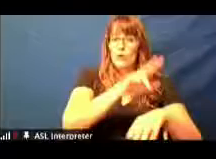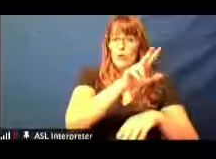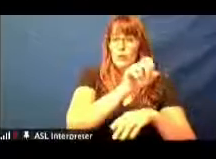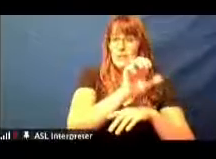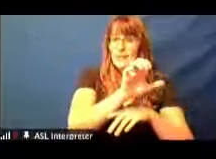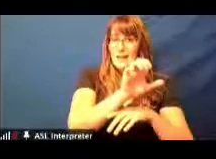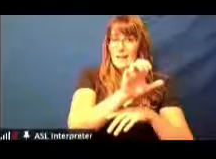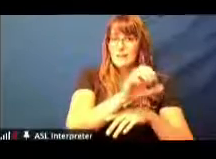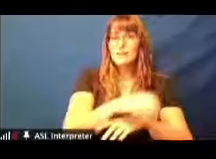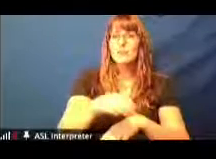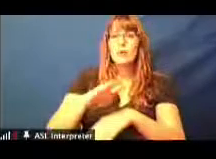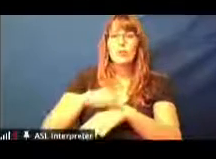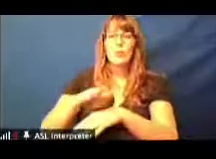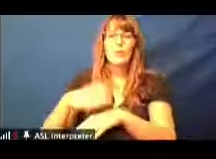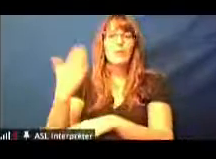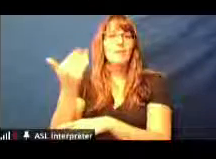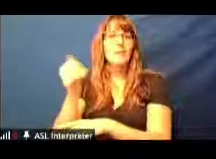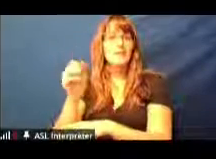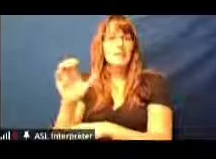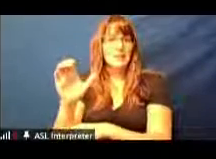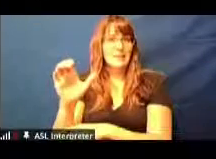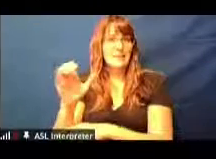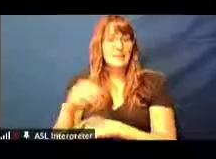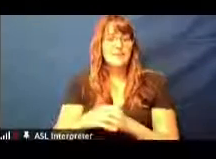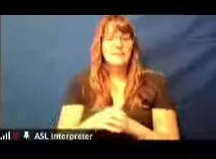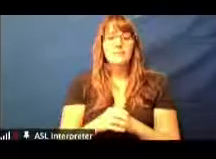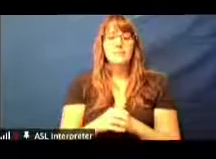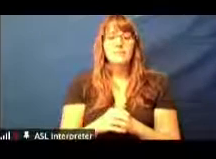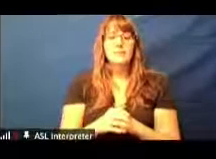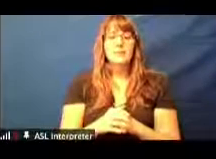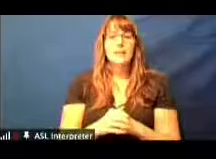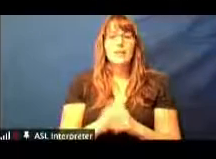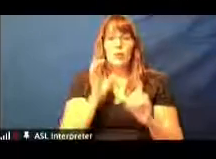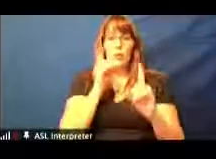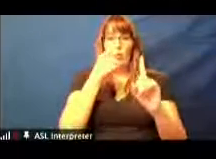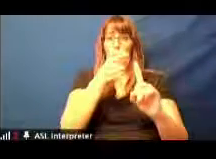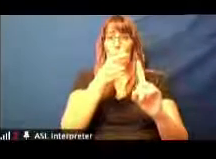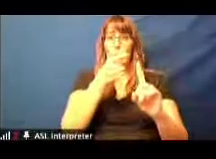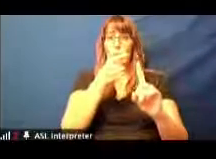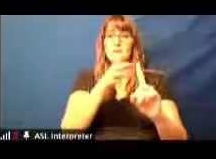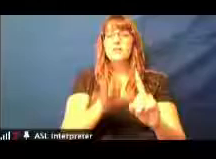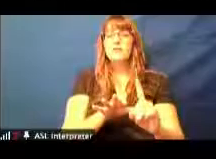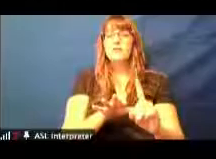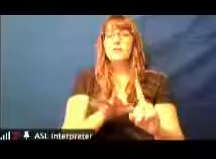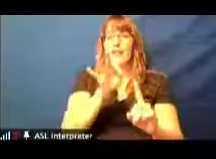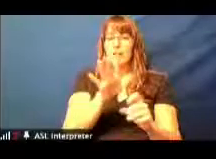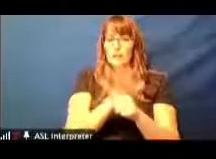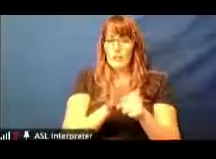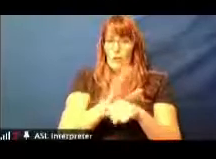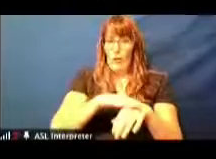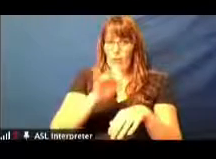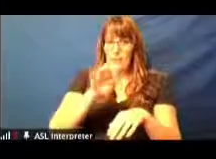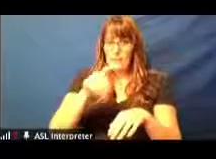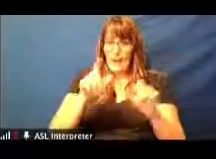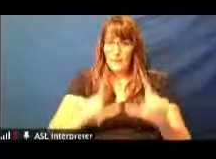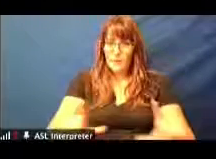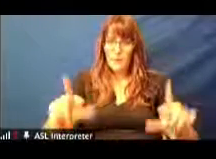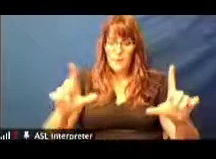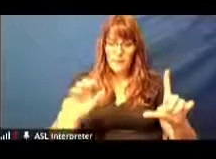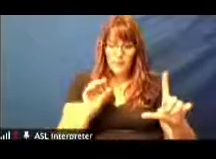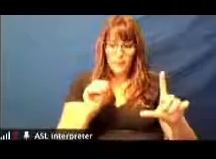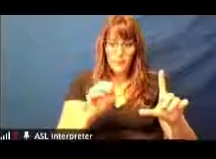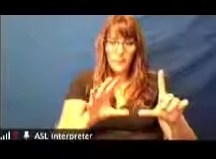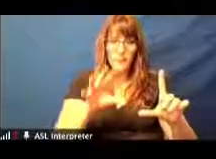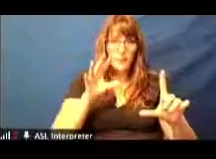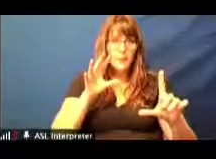and 15 seconds remaining. It is the Commission's goal to find the area on the map you would like to discuss prior to